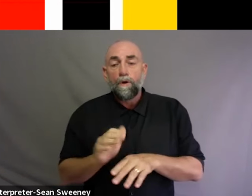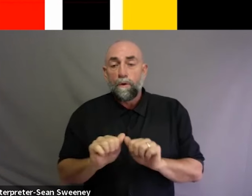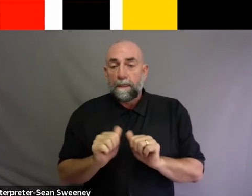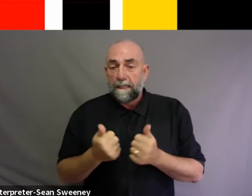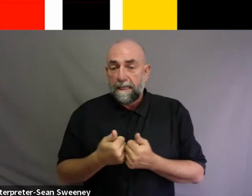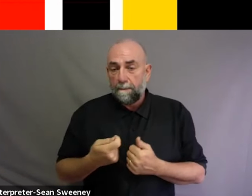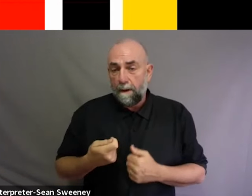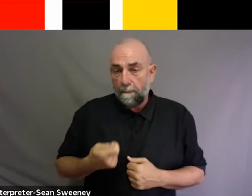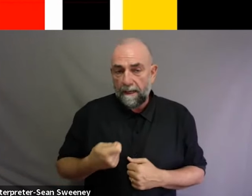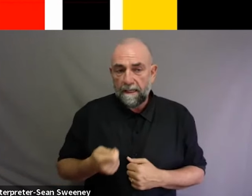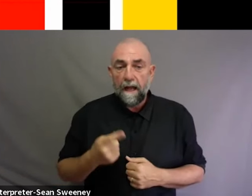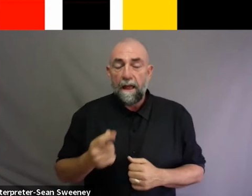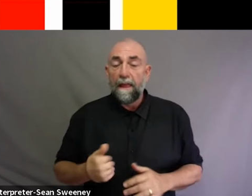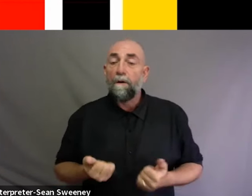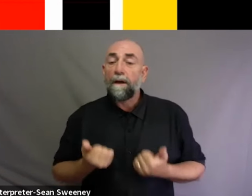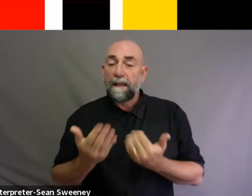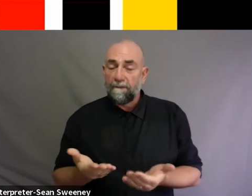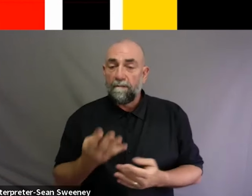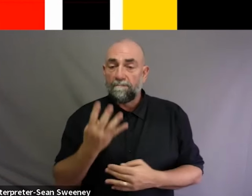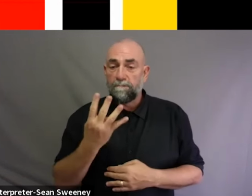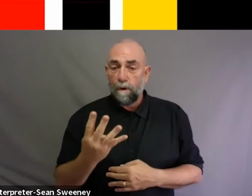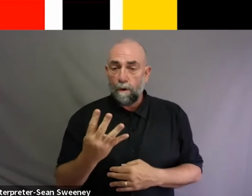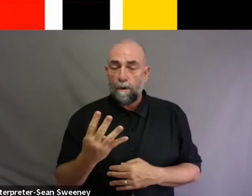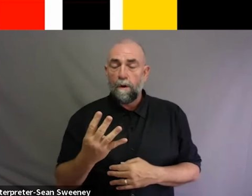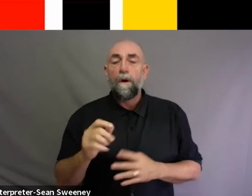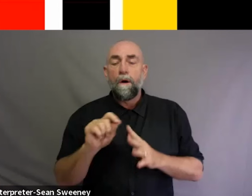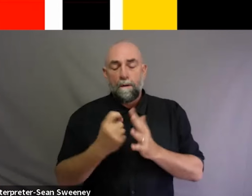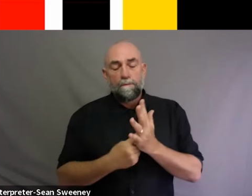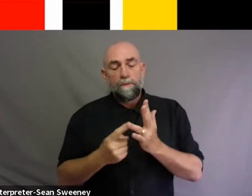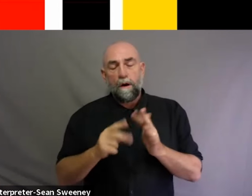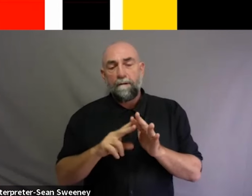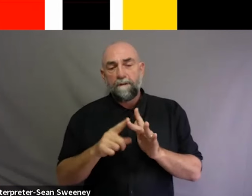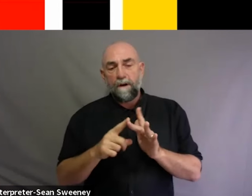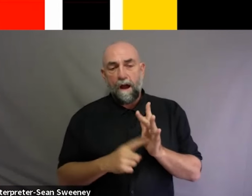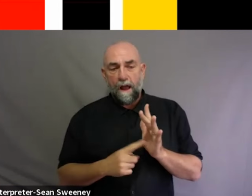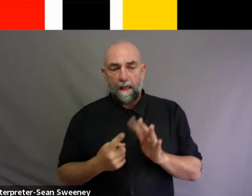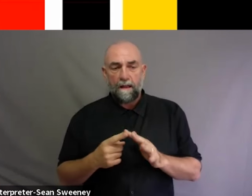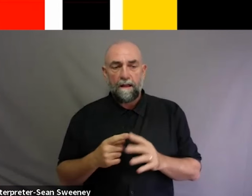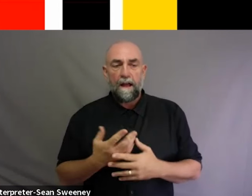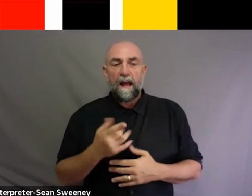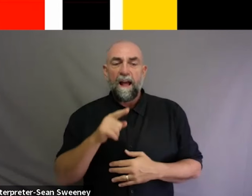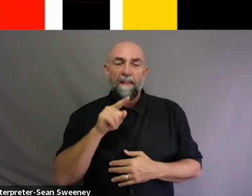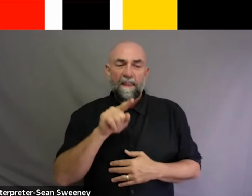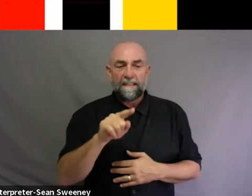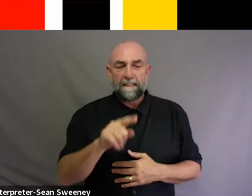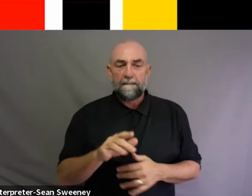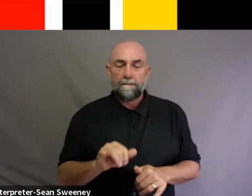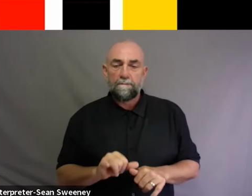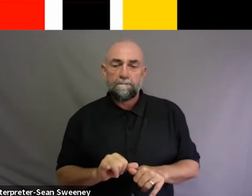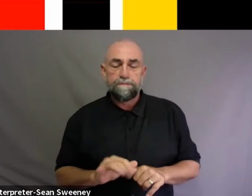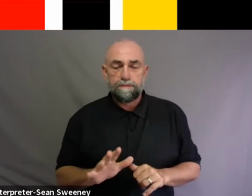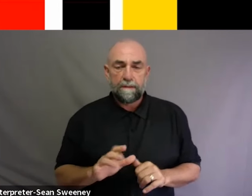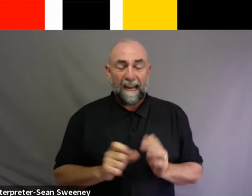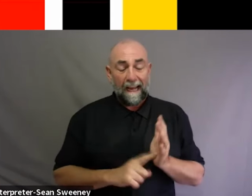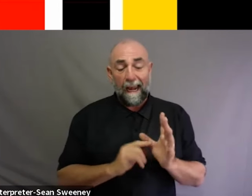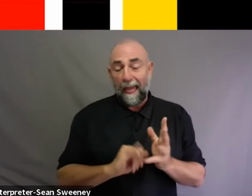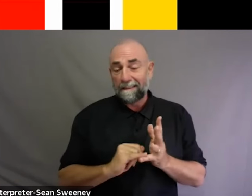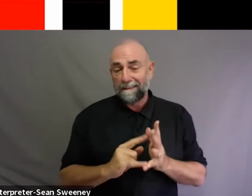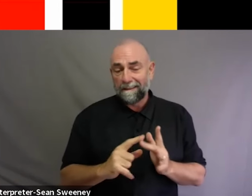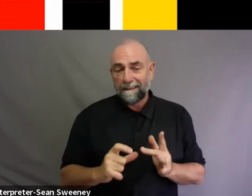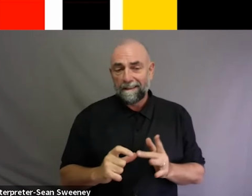4 profiles, and half the class were given de-identified applicants. This is the classic exercise, and the other half were given named applicants.